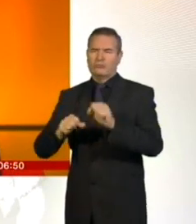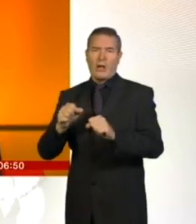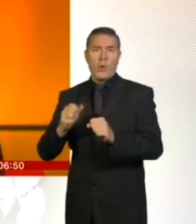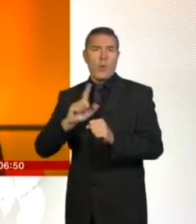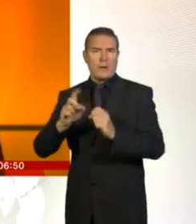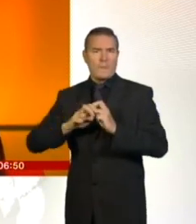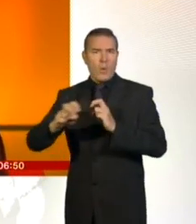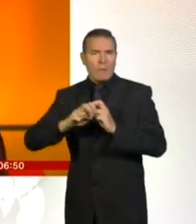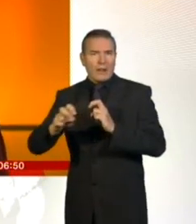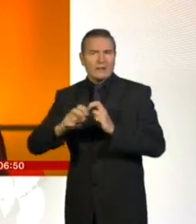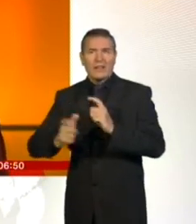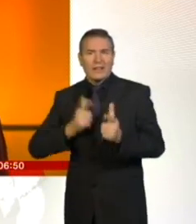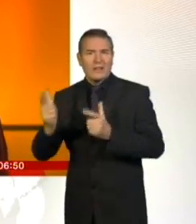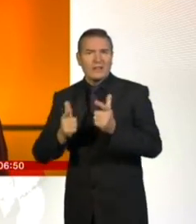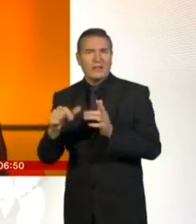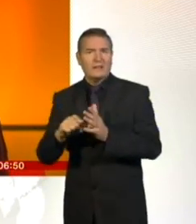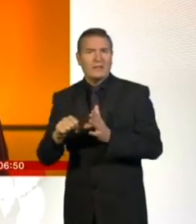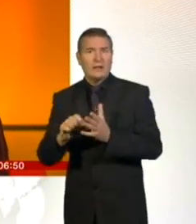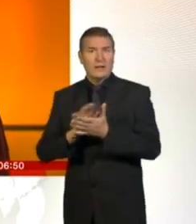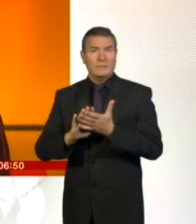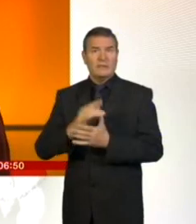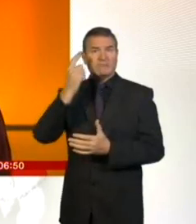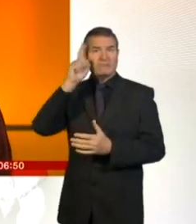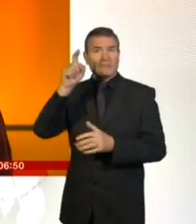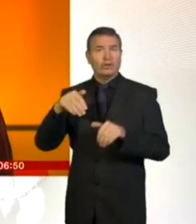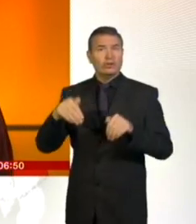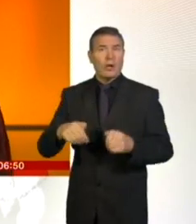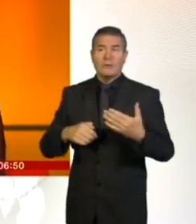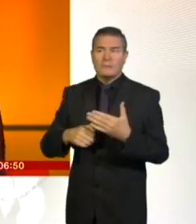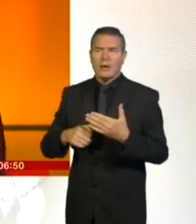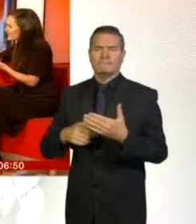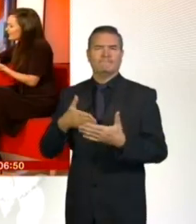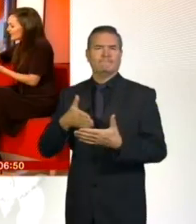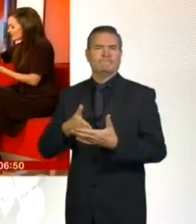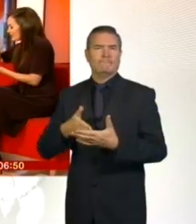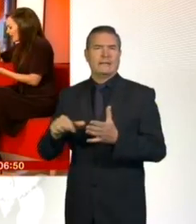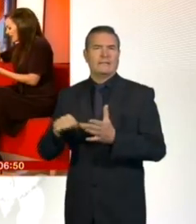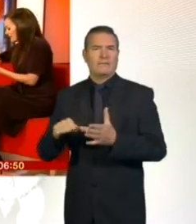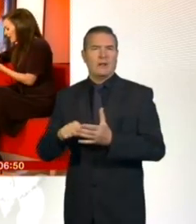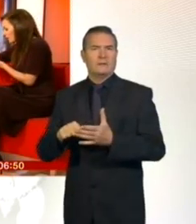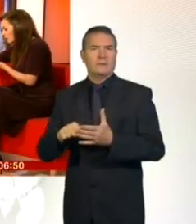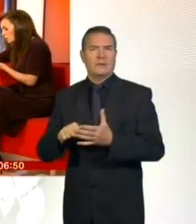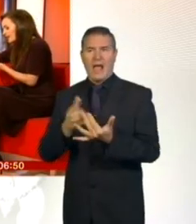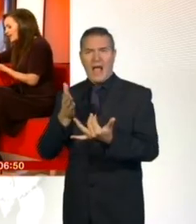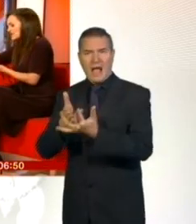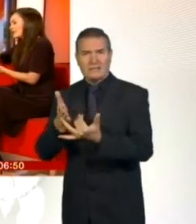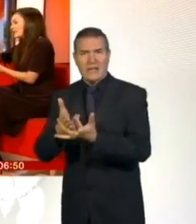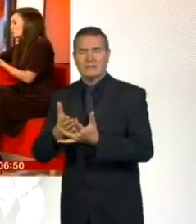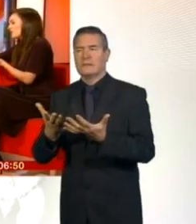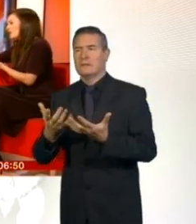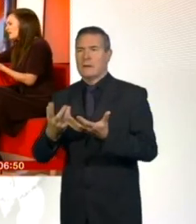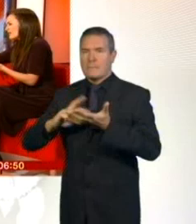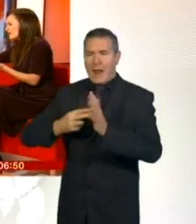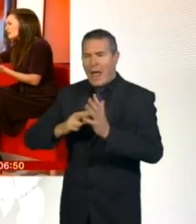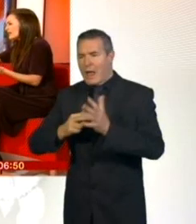mobility issues, for example. And it means that just popping down the shops can be quite hard work. It can be quite confusing. It can take a lot of coordination. And